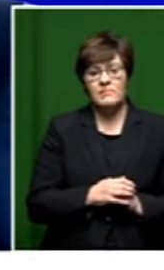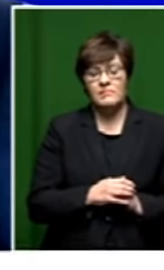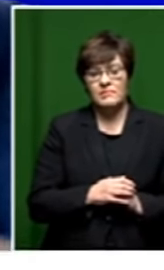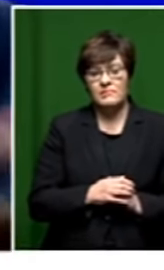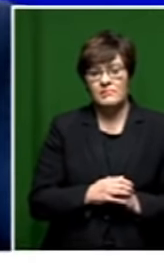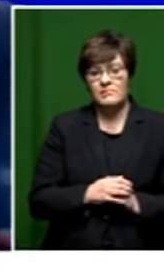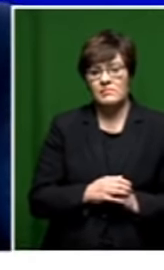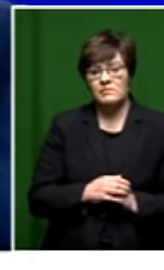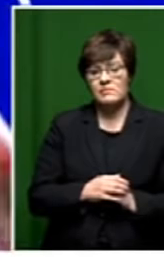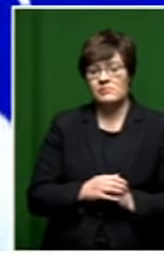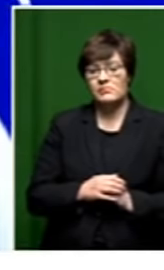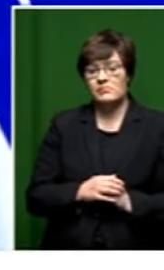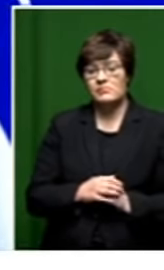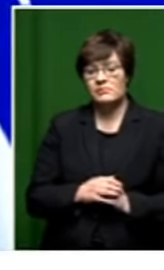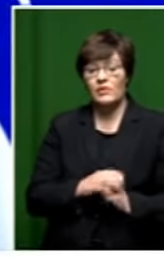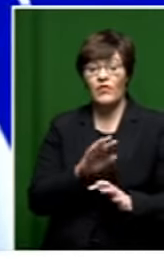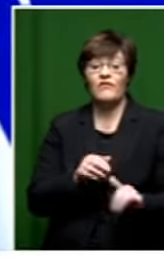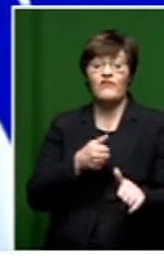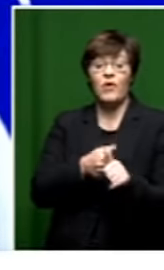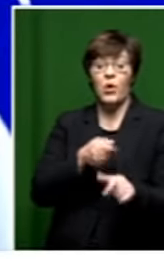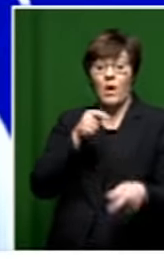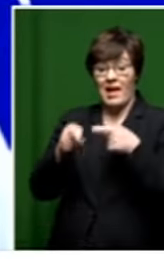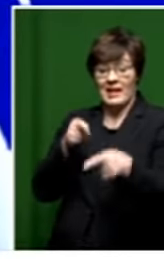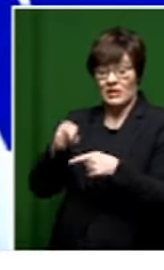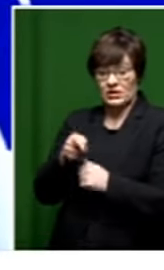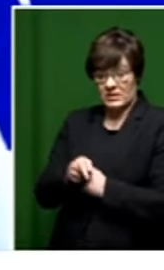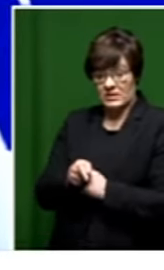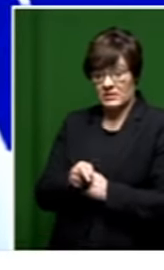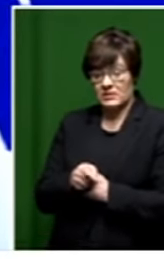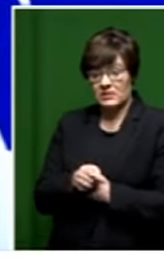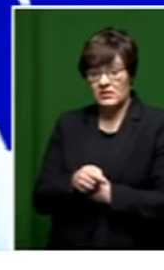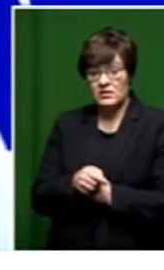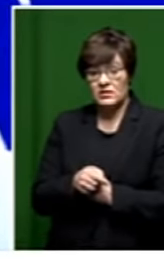So what we found, if you follow that allegation, and you follow